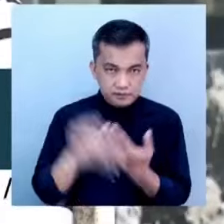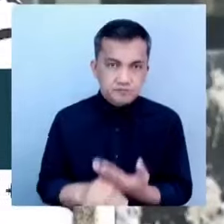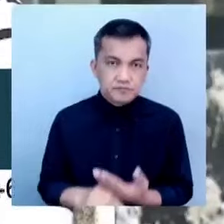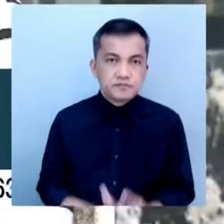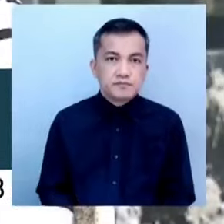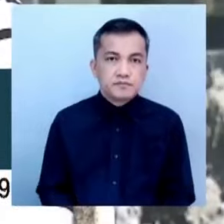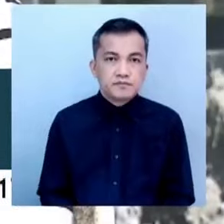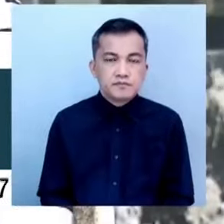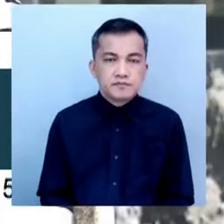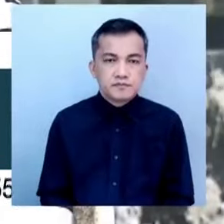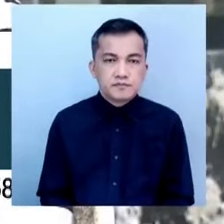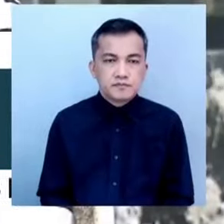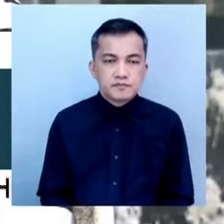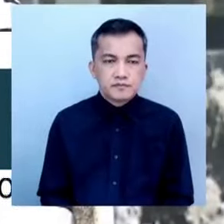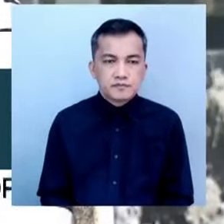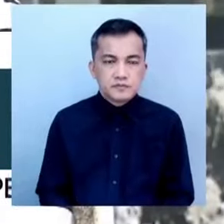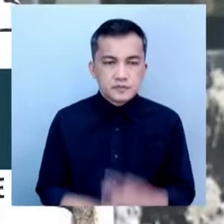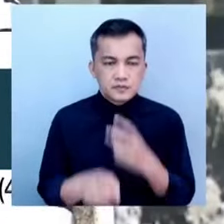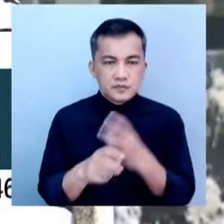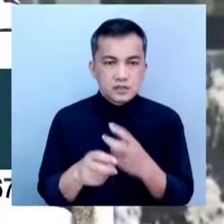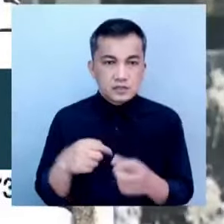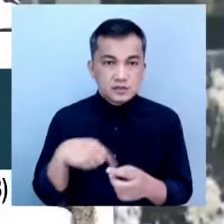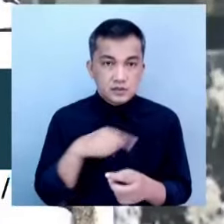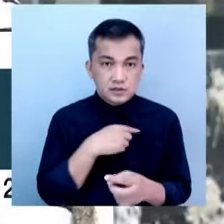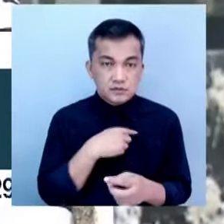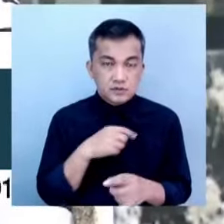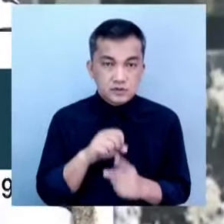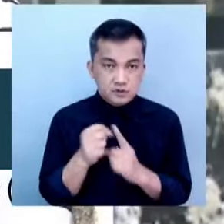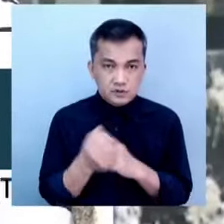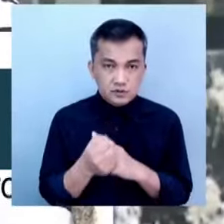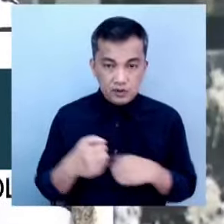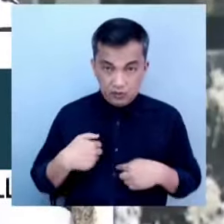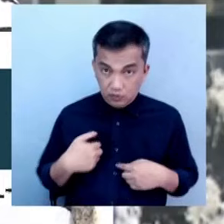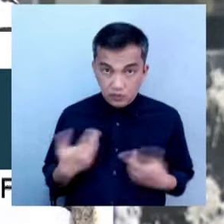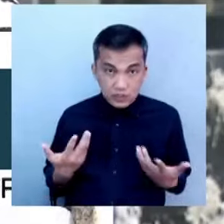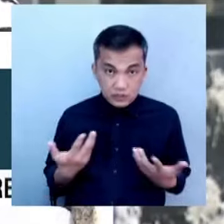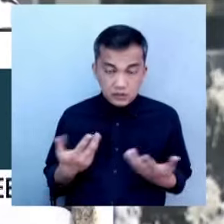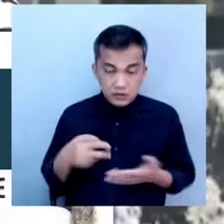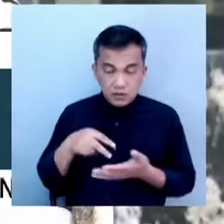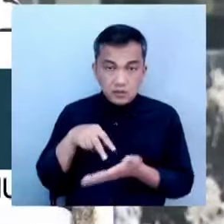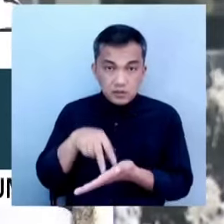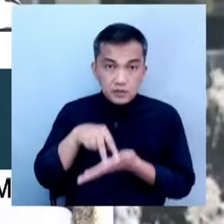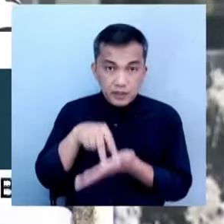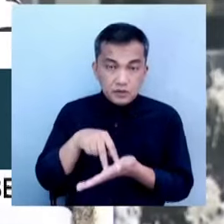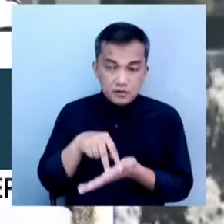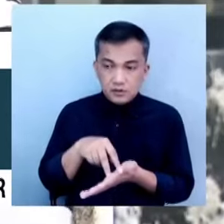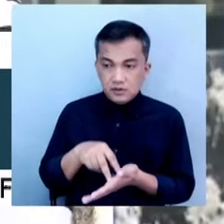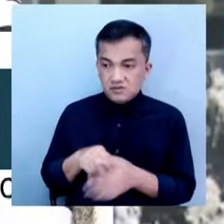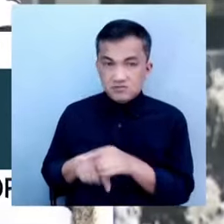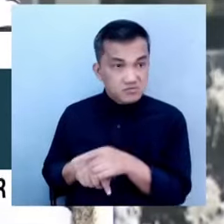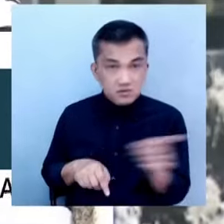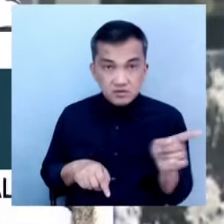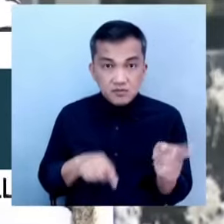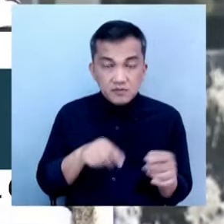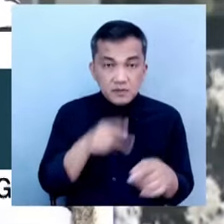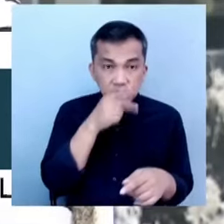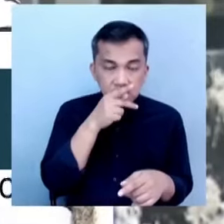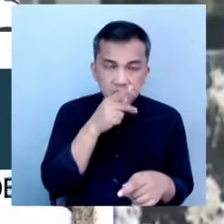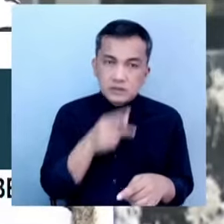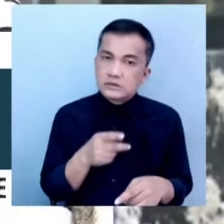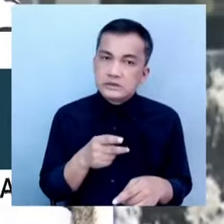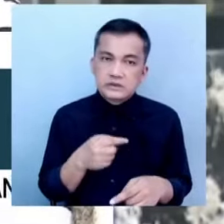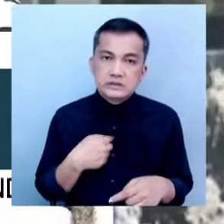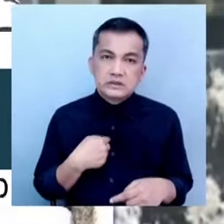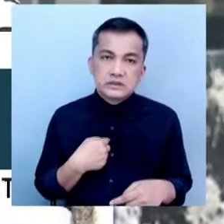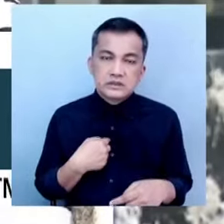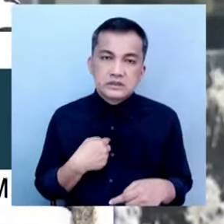Mahirap sa kalagayan ko, kasi sa kalagayan ko wala ako trabaho. Eh, kung magpa-private po mo yan, hindi rin ko